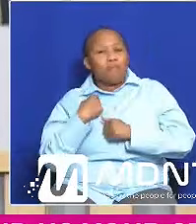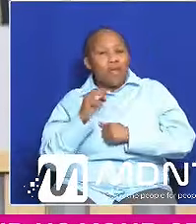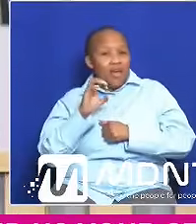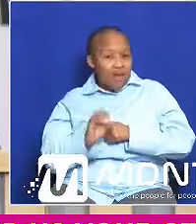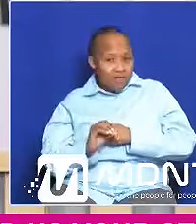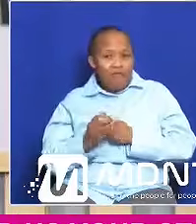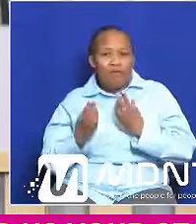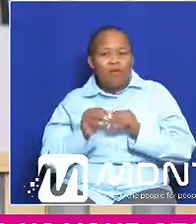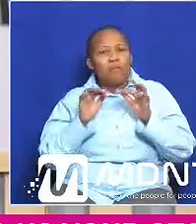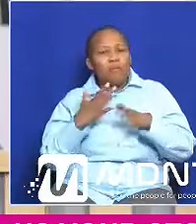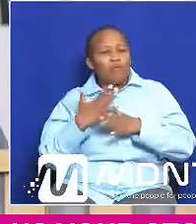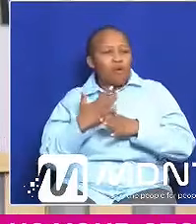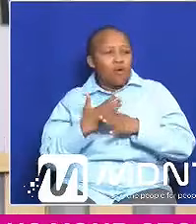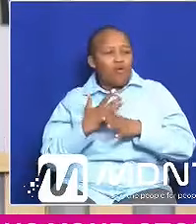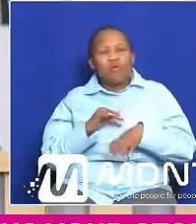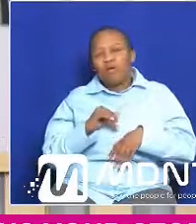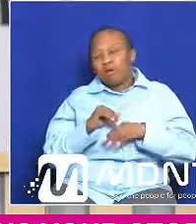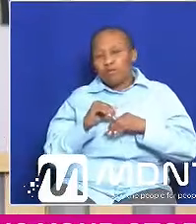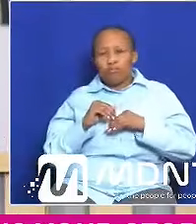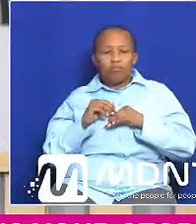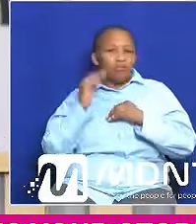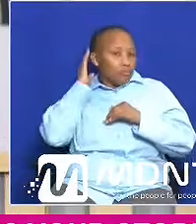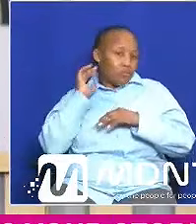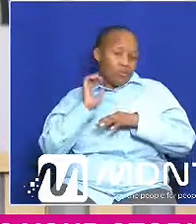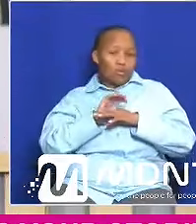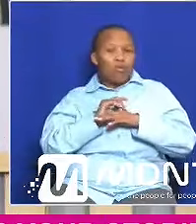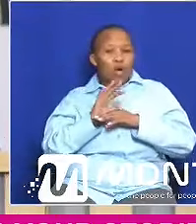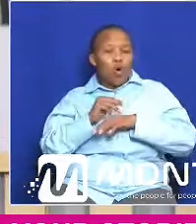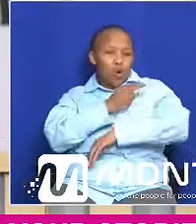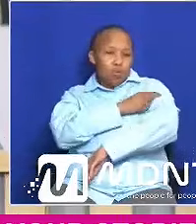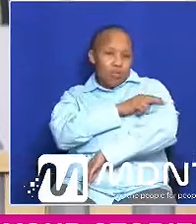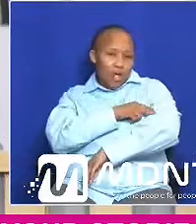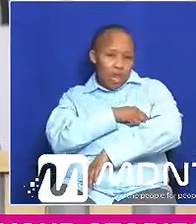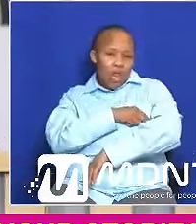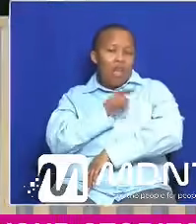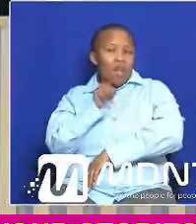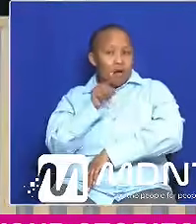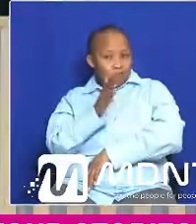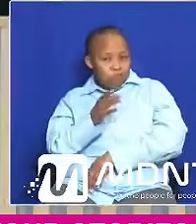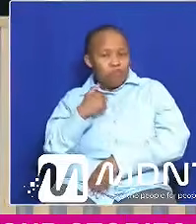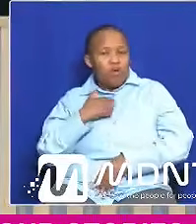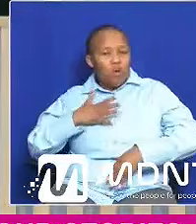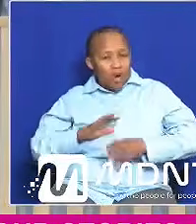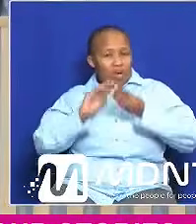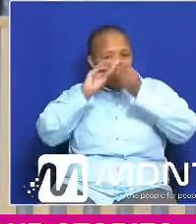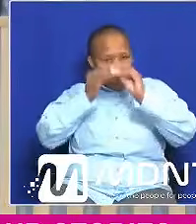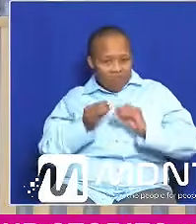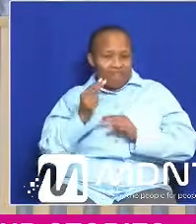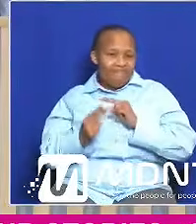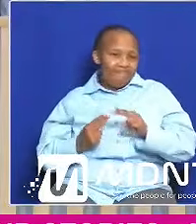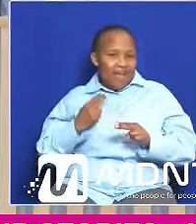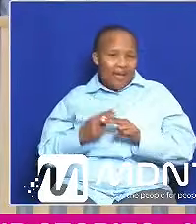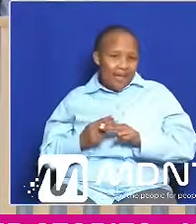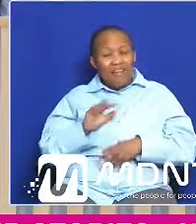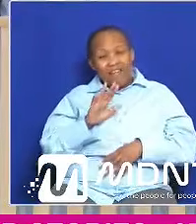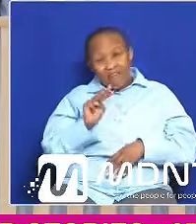Yes. So I wanted to renovate that hospital. That 5 million was for that. I got you. Yes. So it had nothing to do with